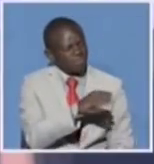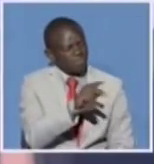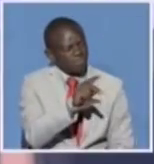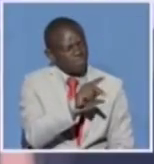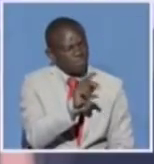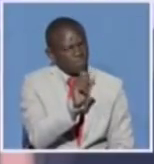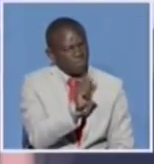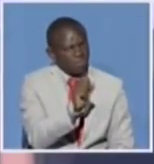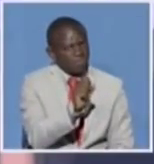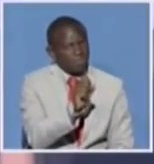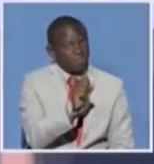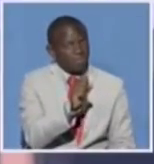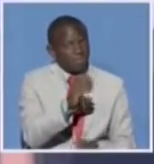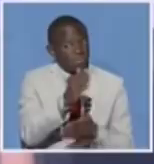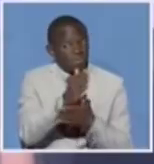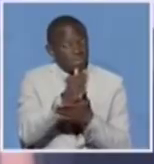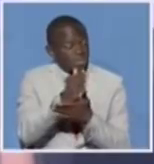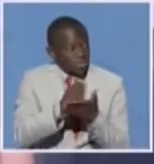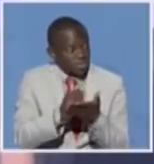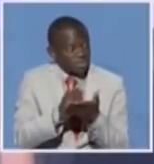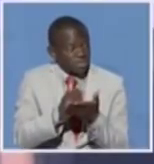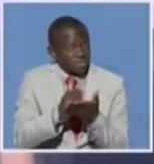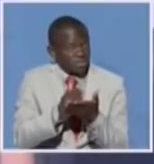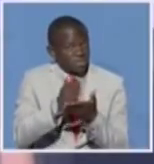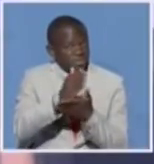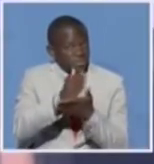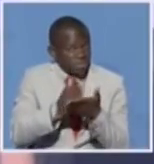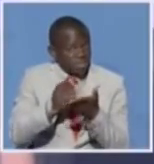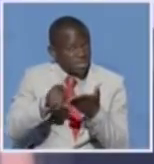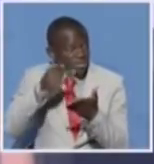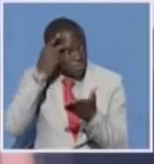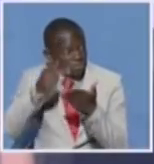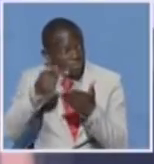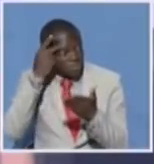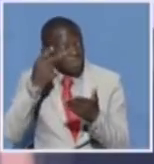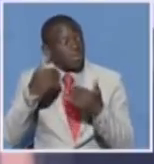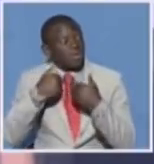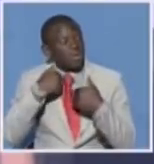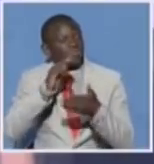could have had even marking keys with them. How did we reach those levels? Well,